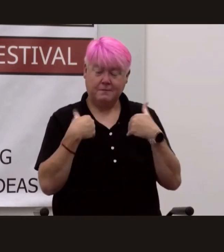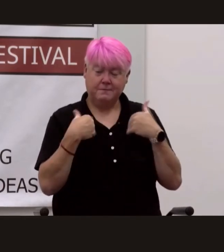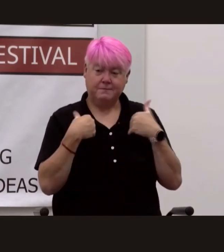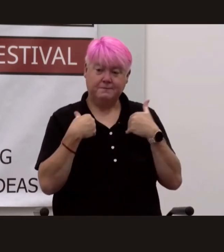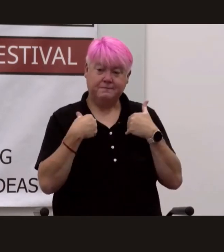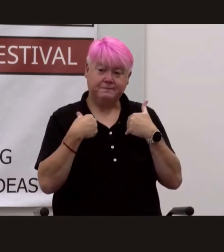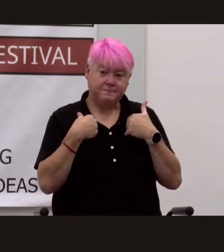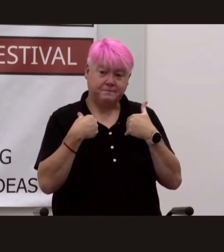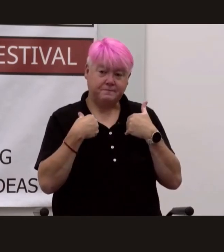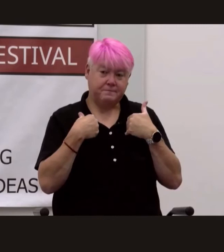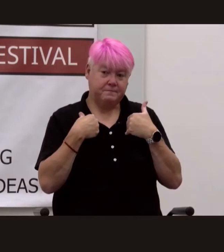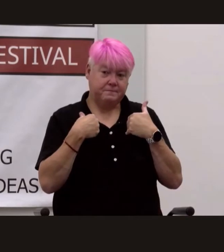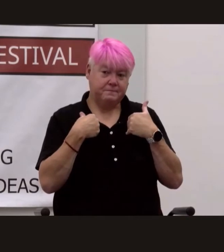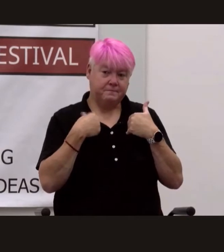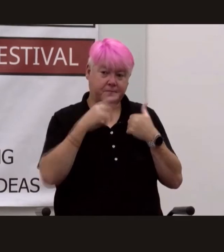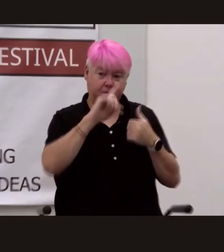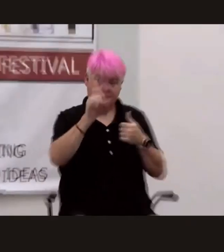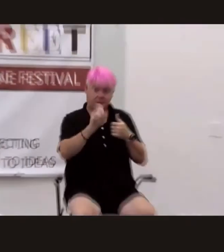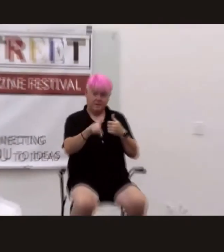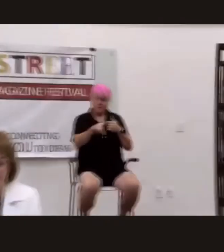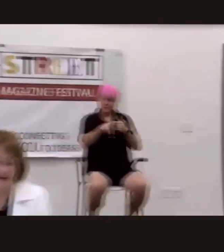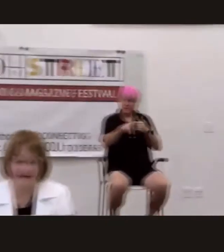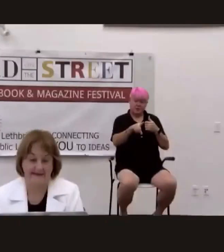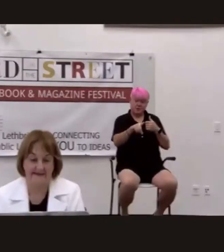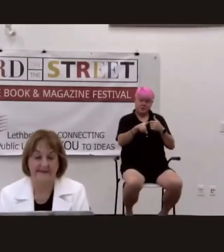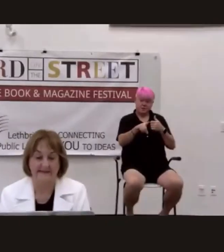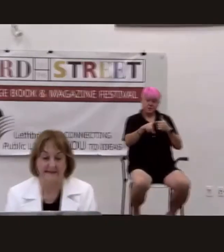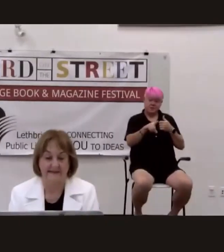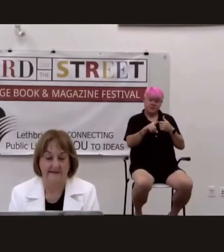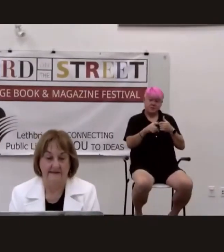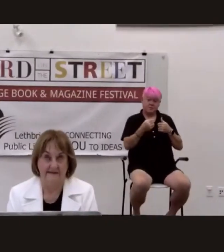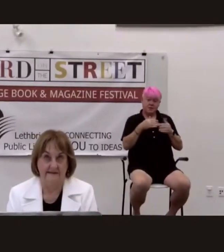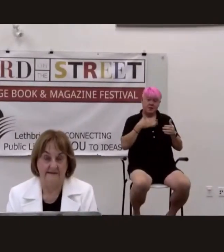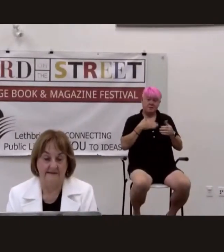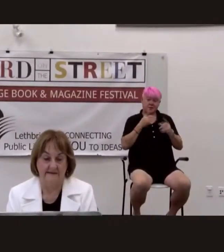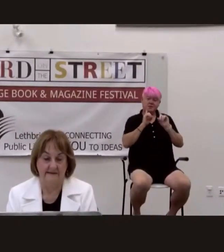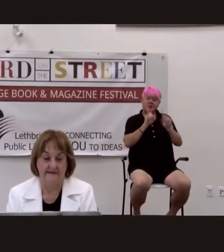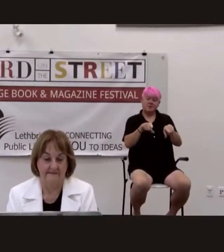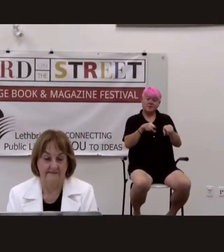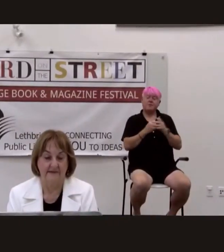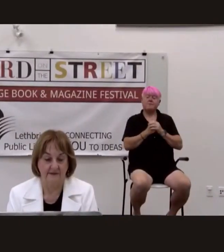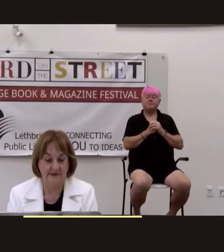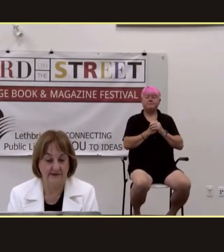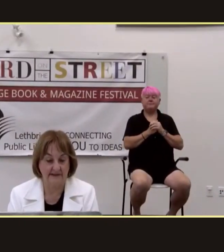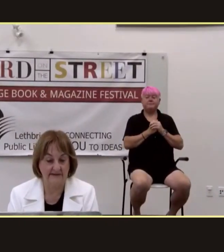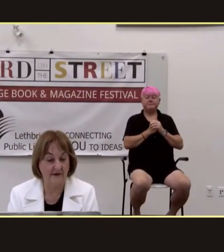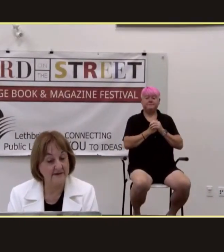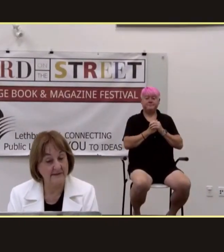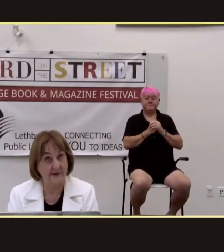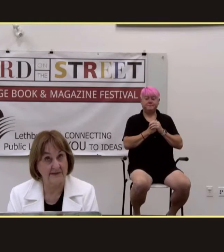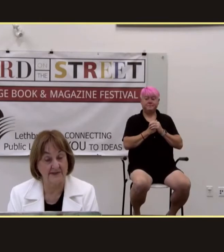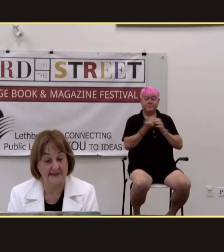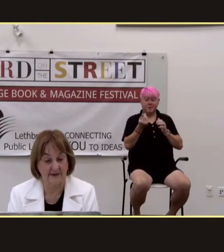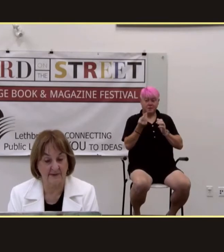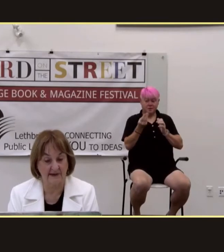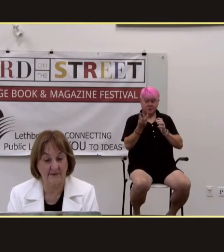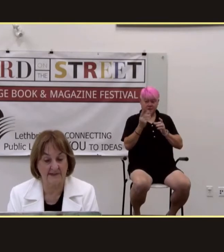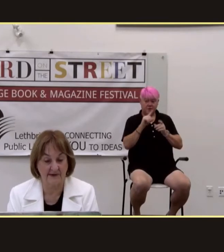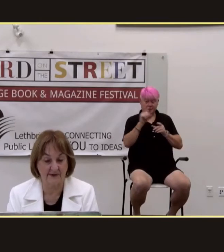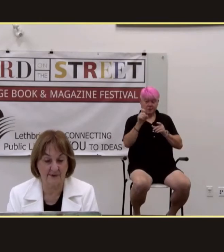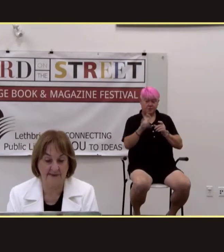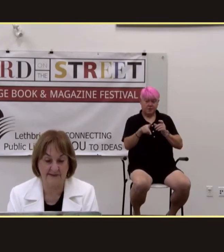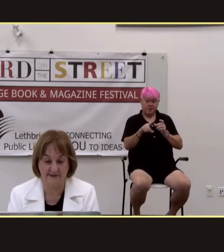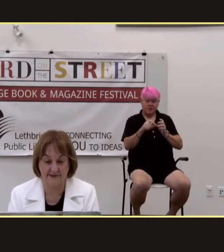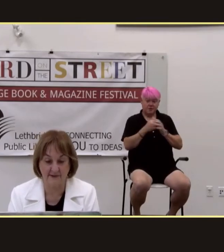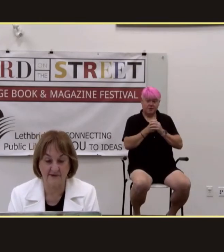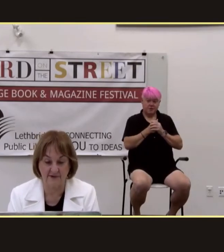if we have any questions, I'd be happy to answer them. Certainly. There are some questions here, but I want to tell you